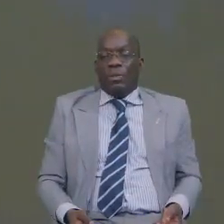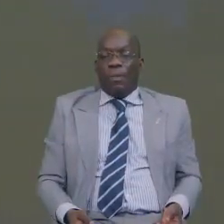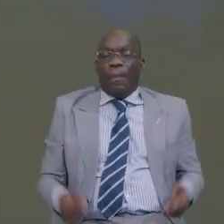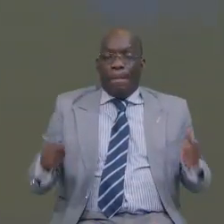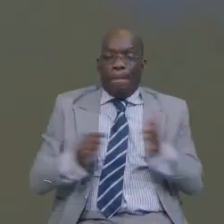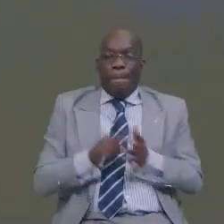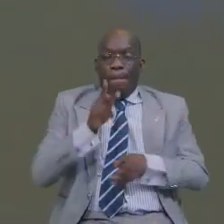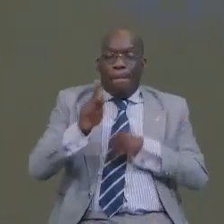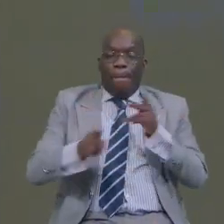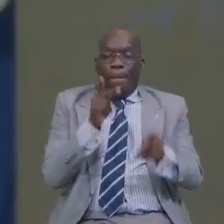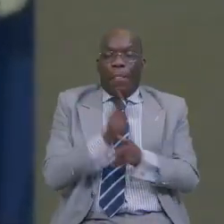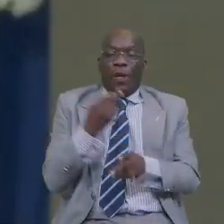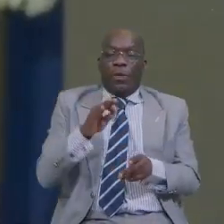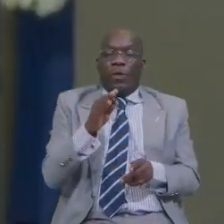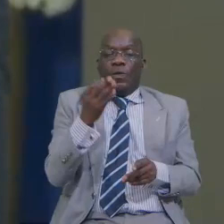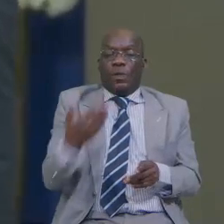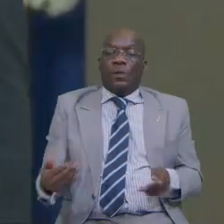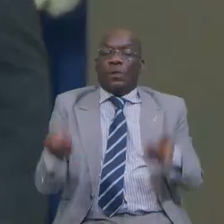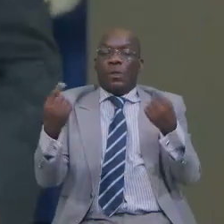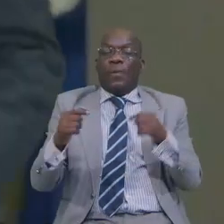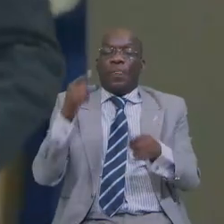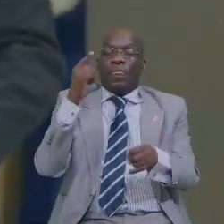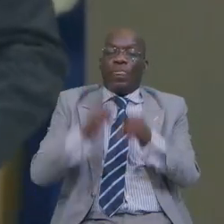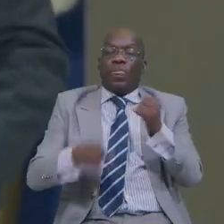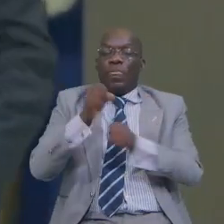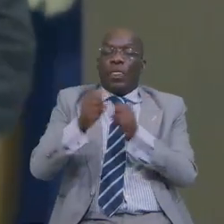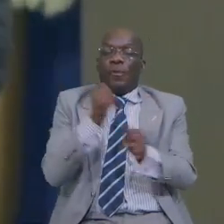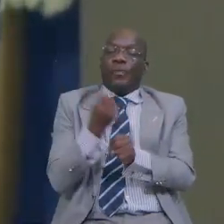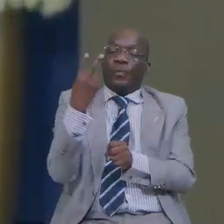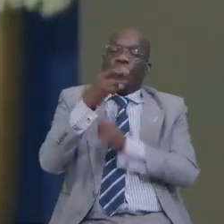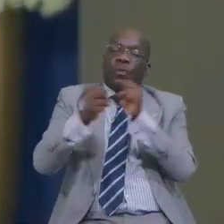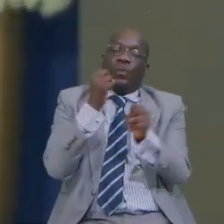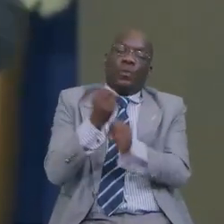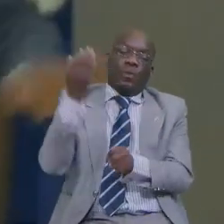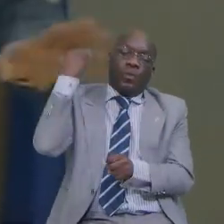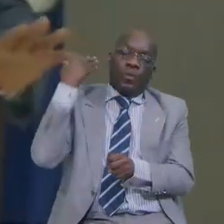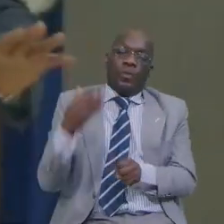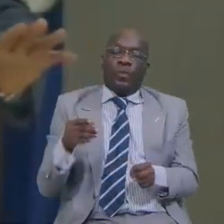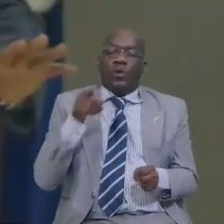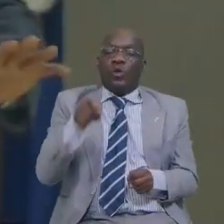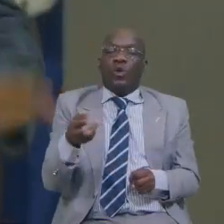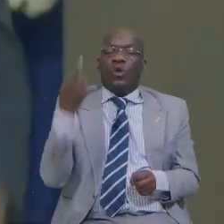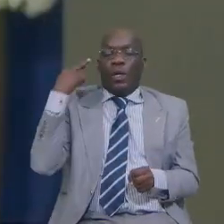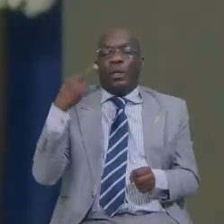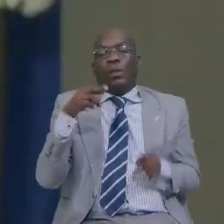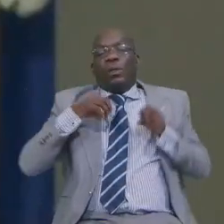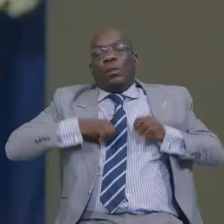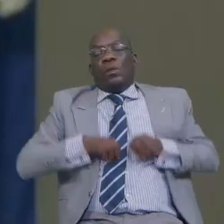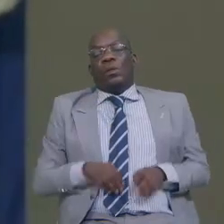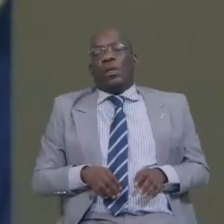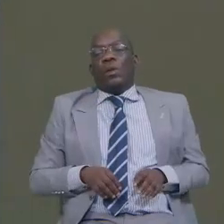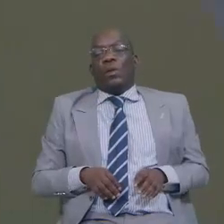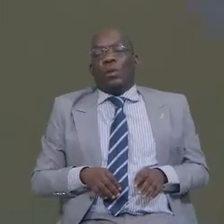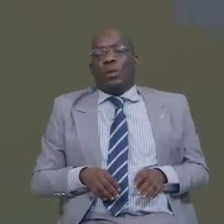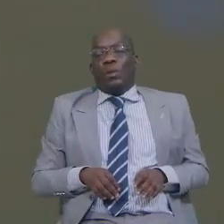thing came last year, 2 years ago, and you were down, totally, completely down.